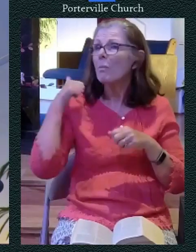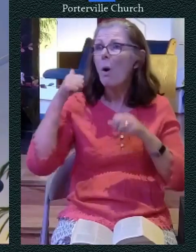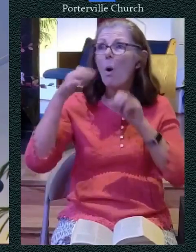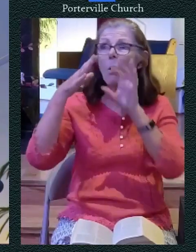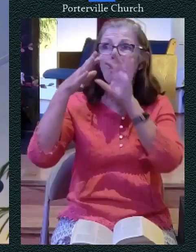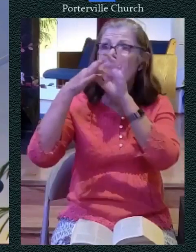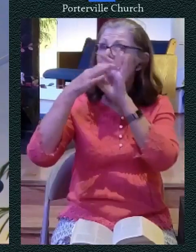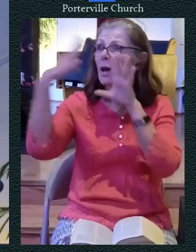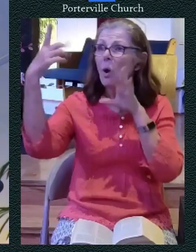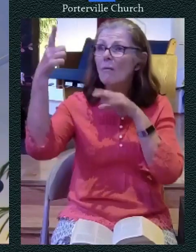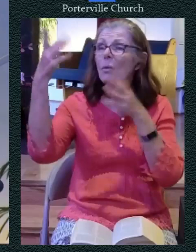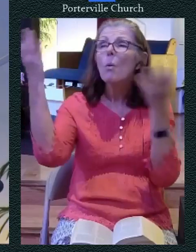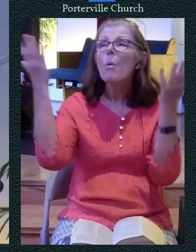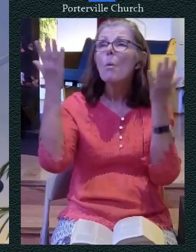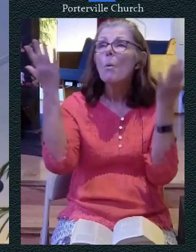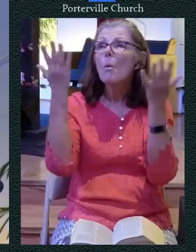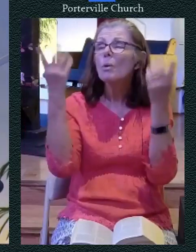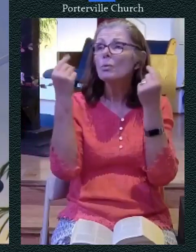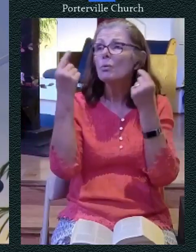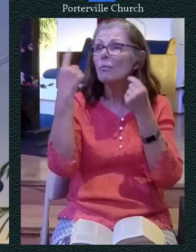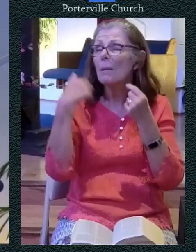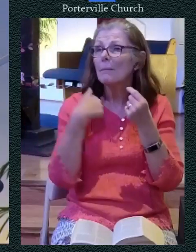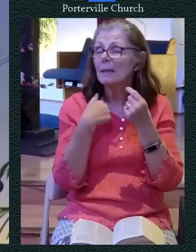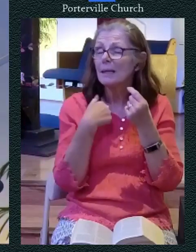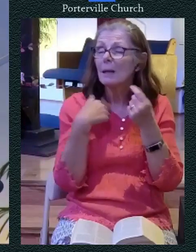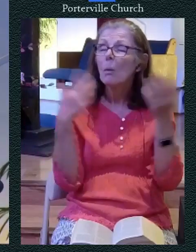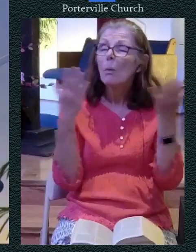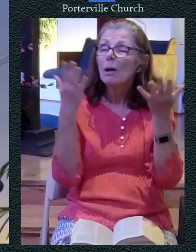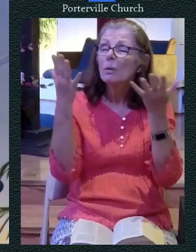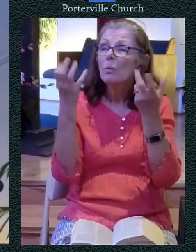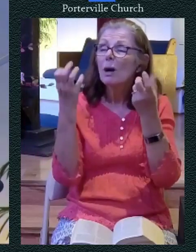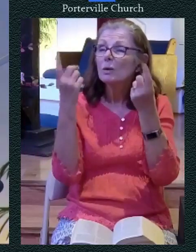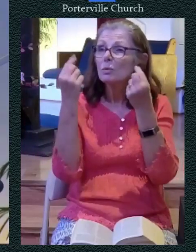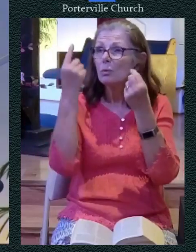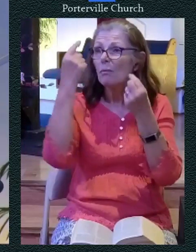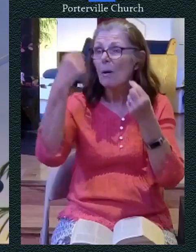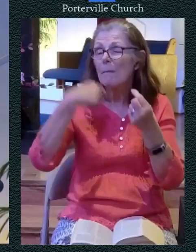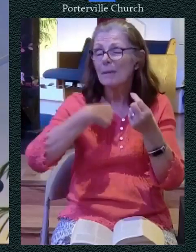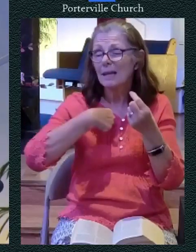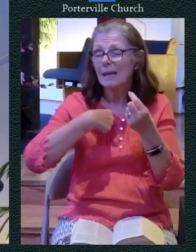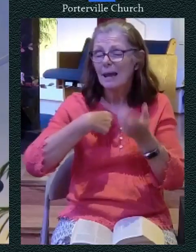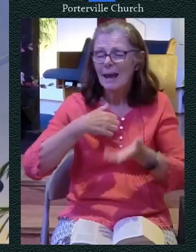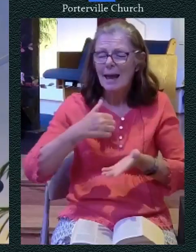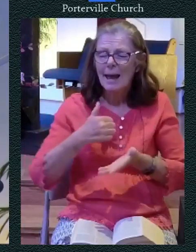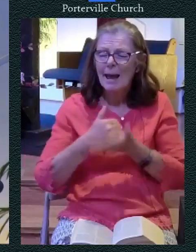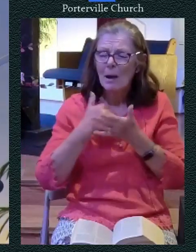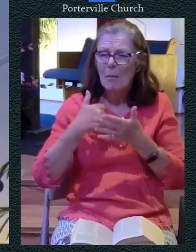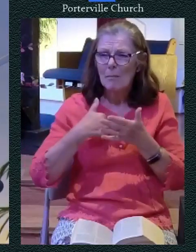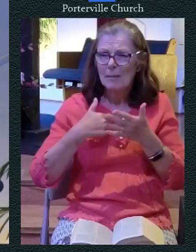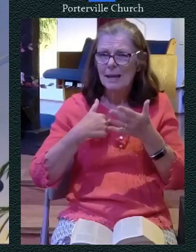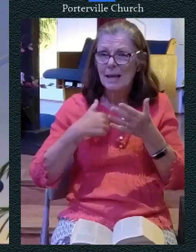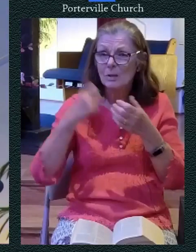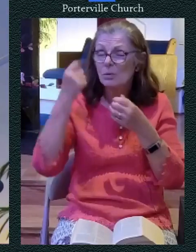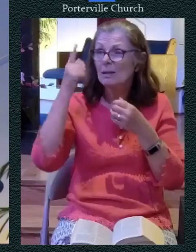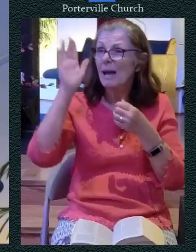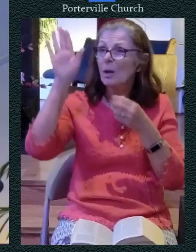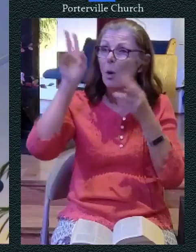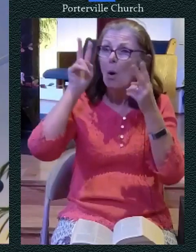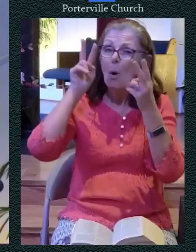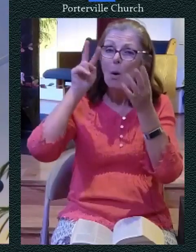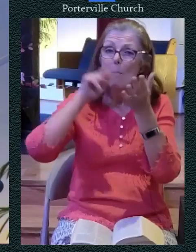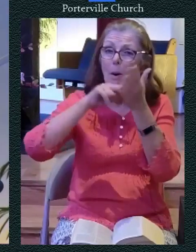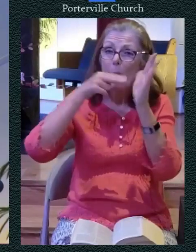here? What are you seeking to accomplish? Let me lean into your purpose here. There's a